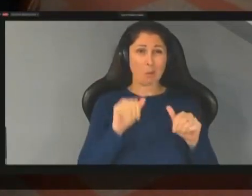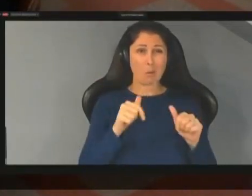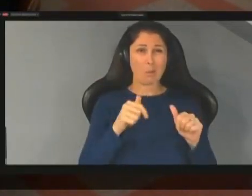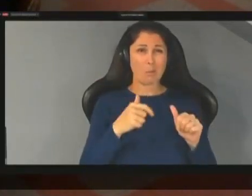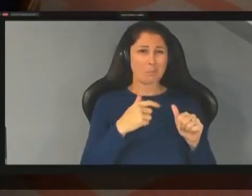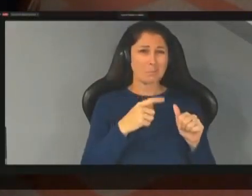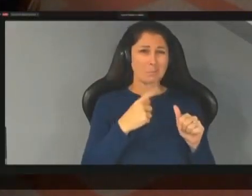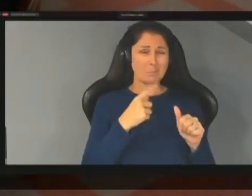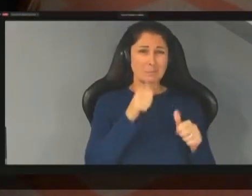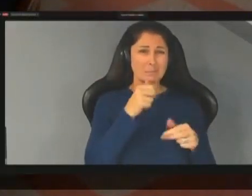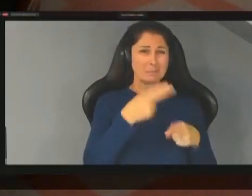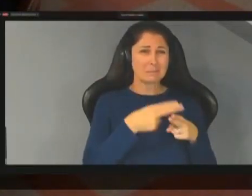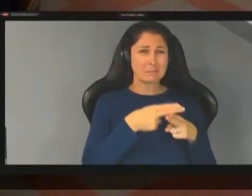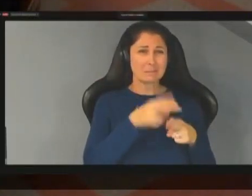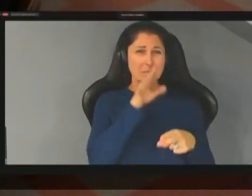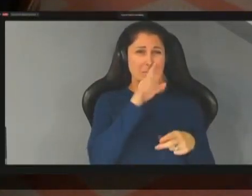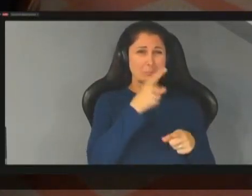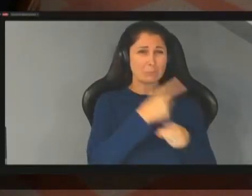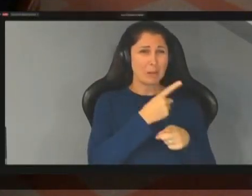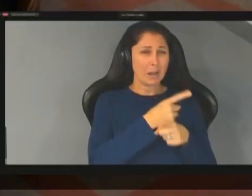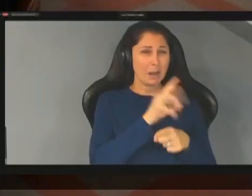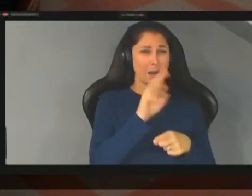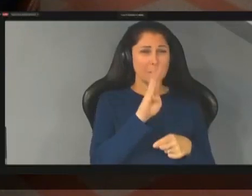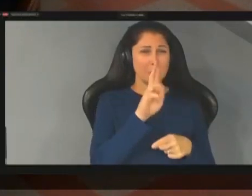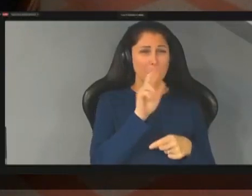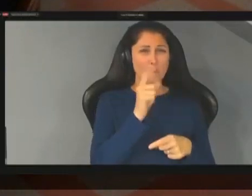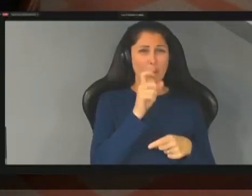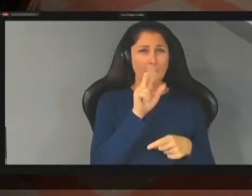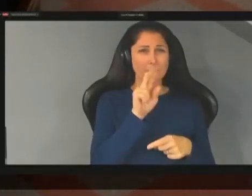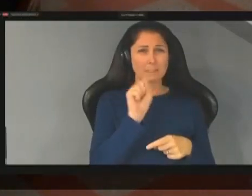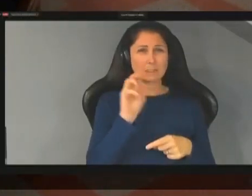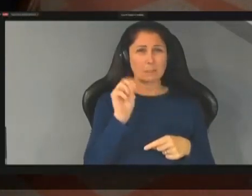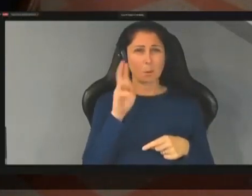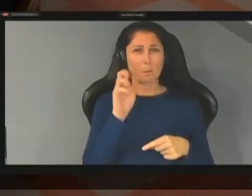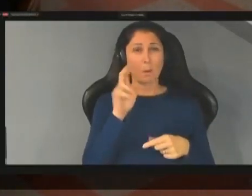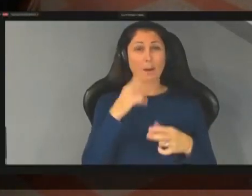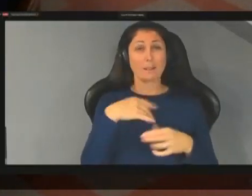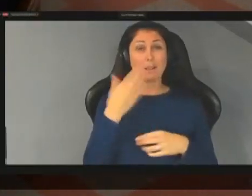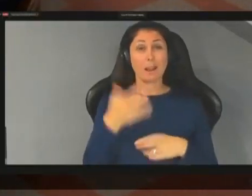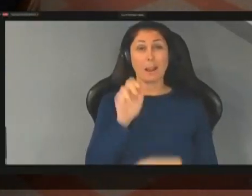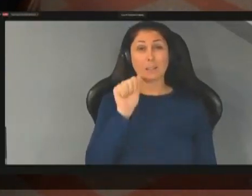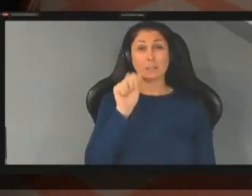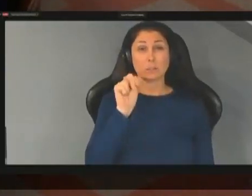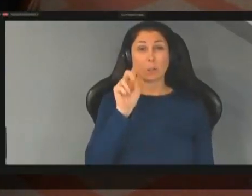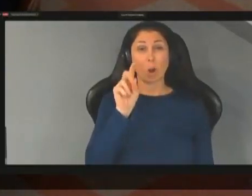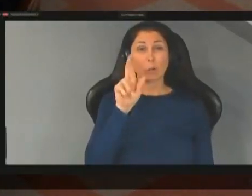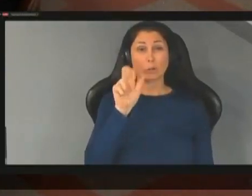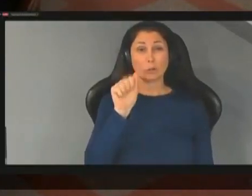Abraxas Murmur. Our next name is Andrea Bokowitz.